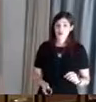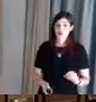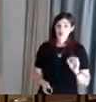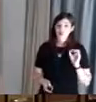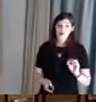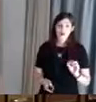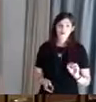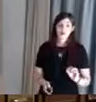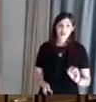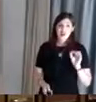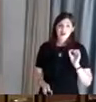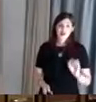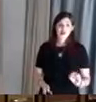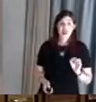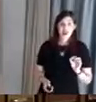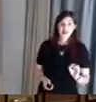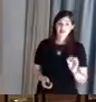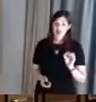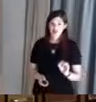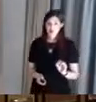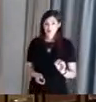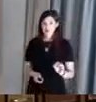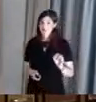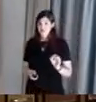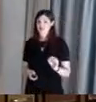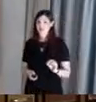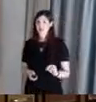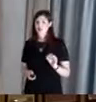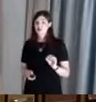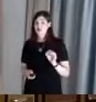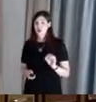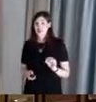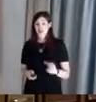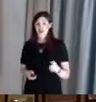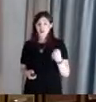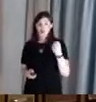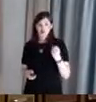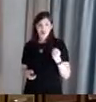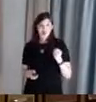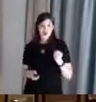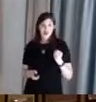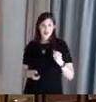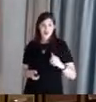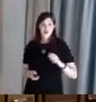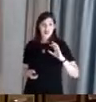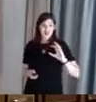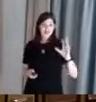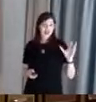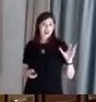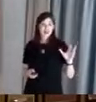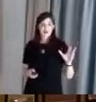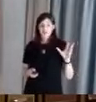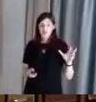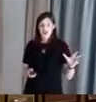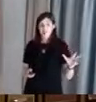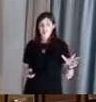that criminals know very well, everything has value. Specifically, criminals have figured out how to extract value from any